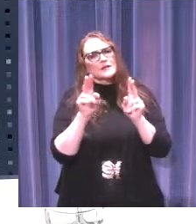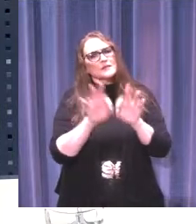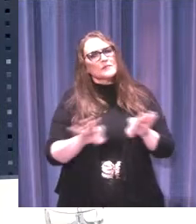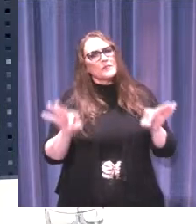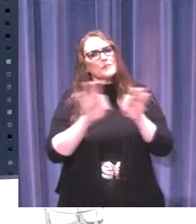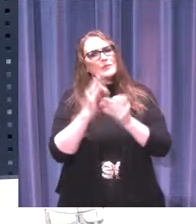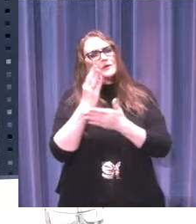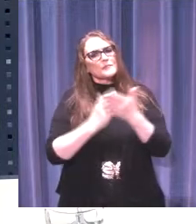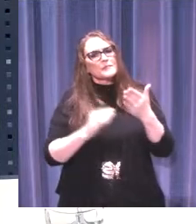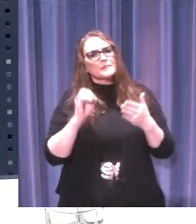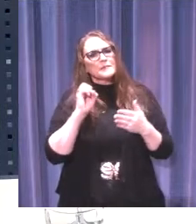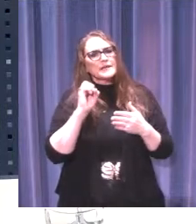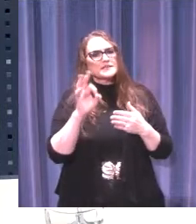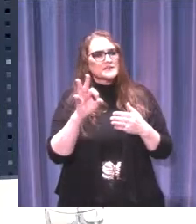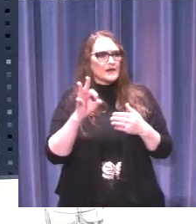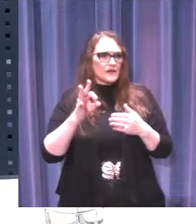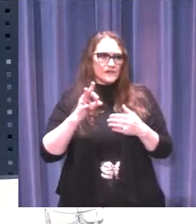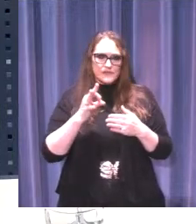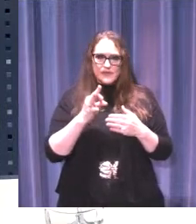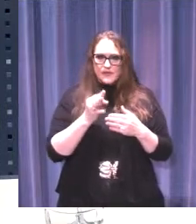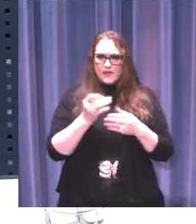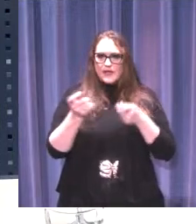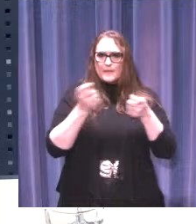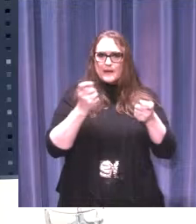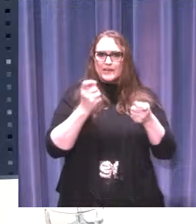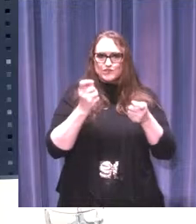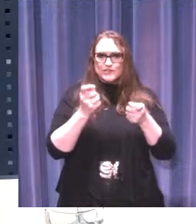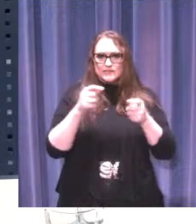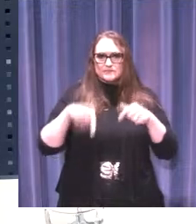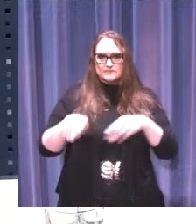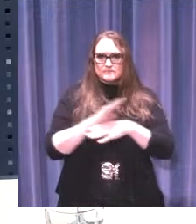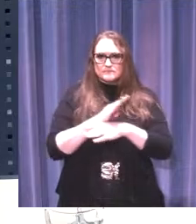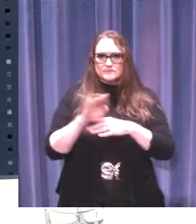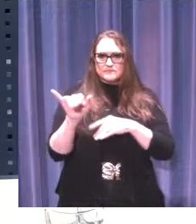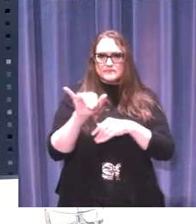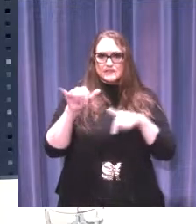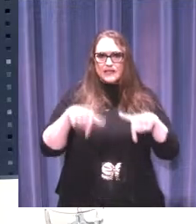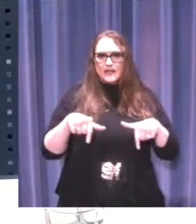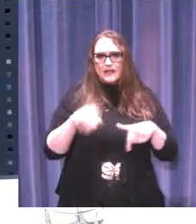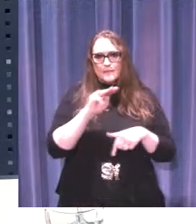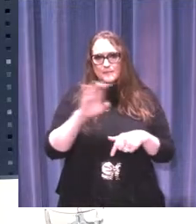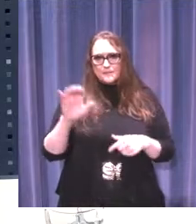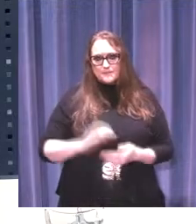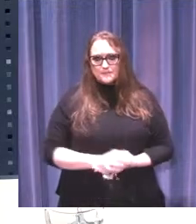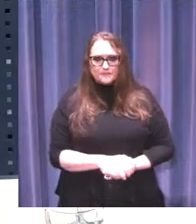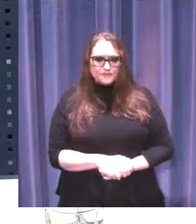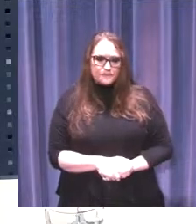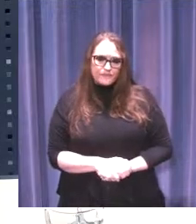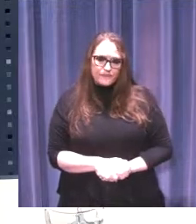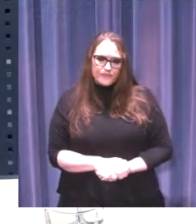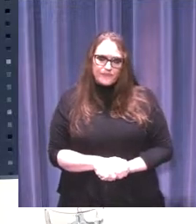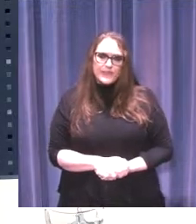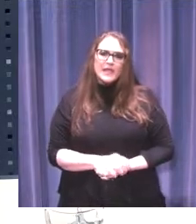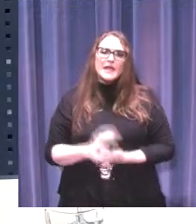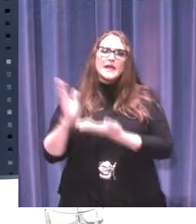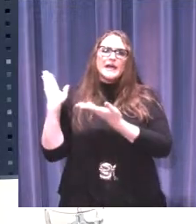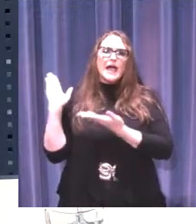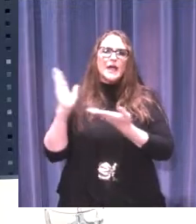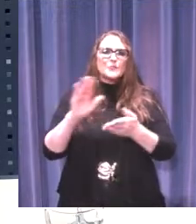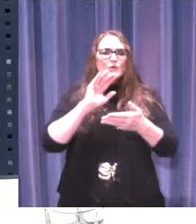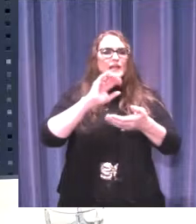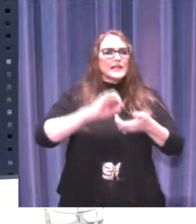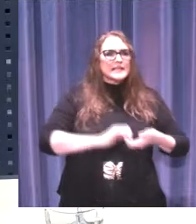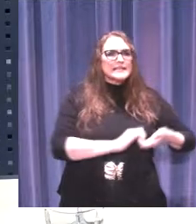of managing an enterprise such as Mott. I bring collaborative